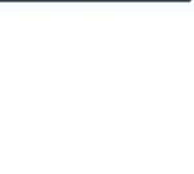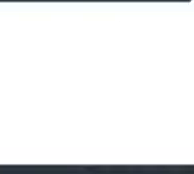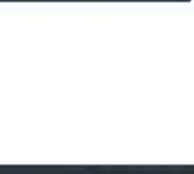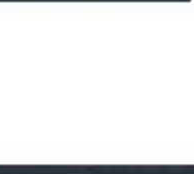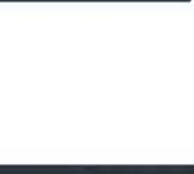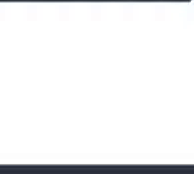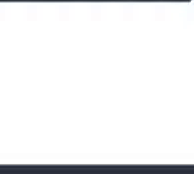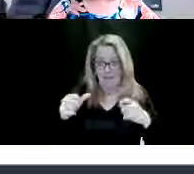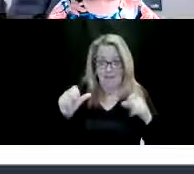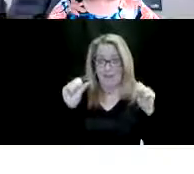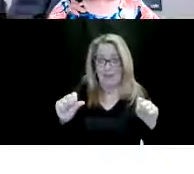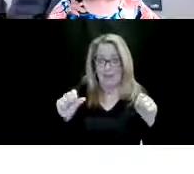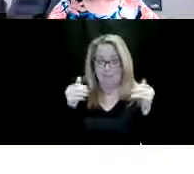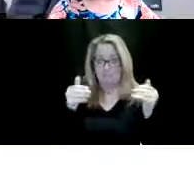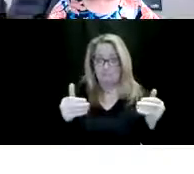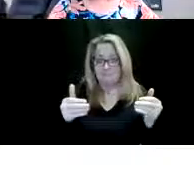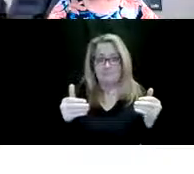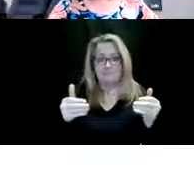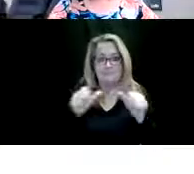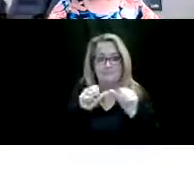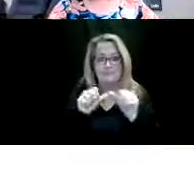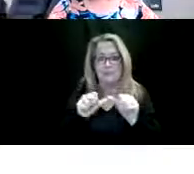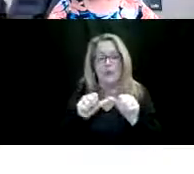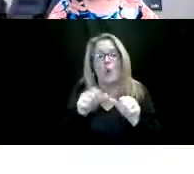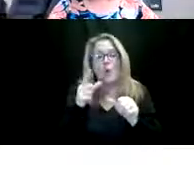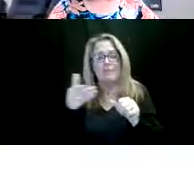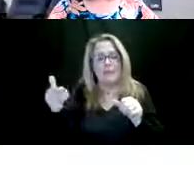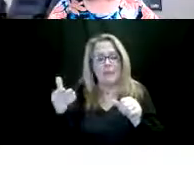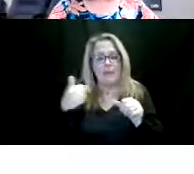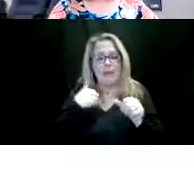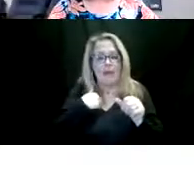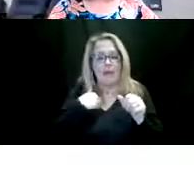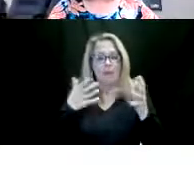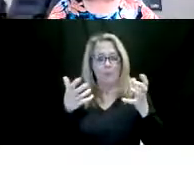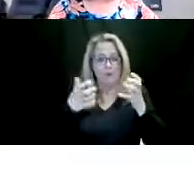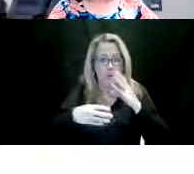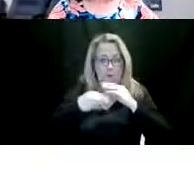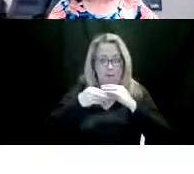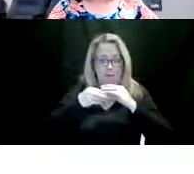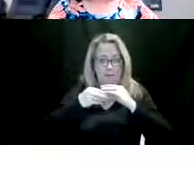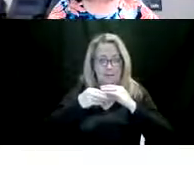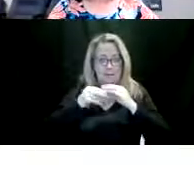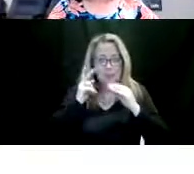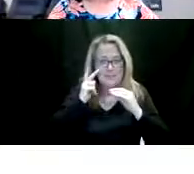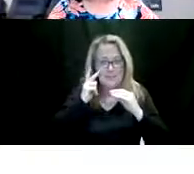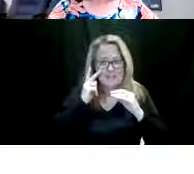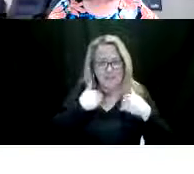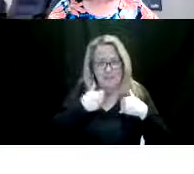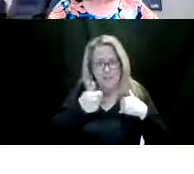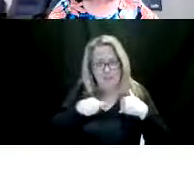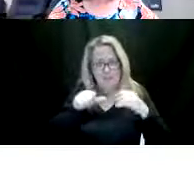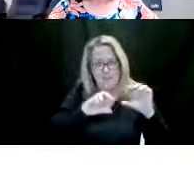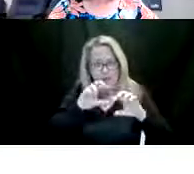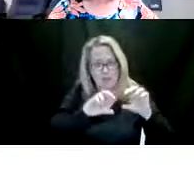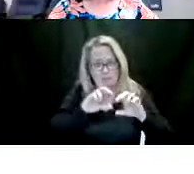If not, we'll move along here. One thing that I would like to add, Kristen, did we have any